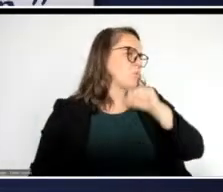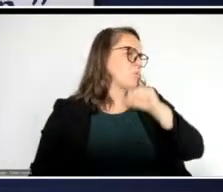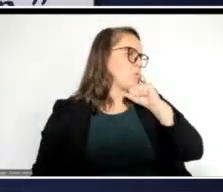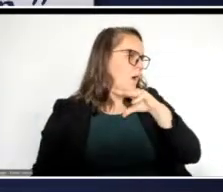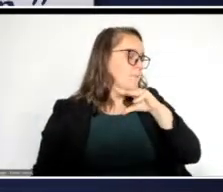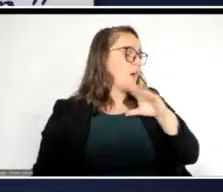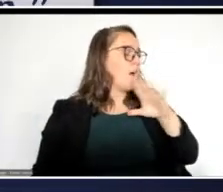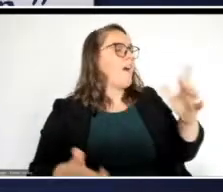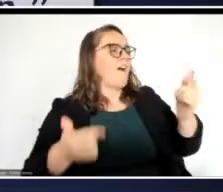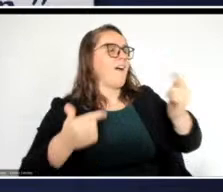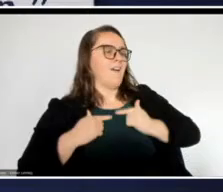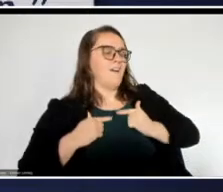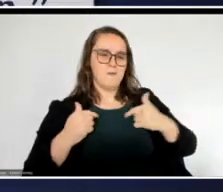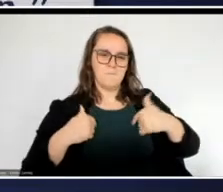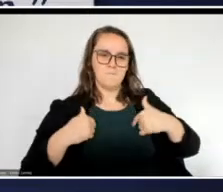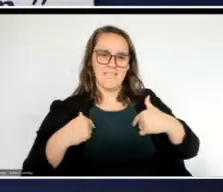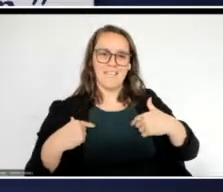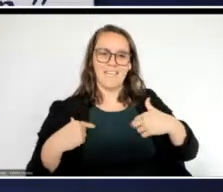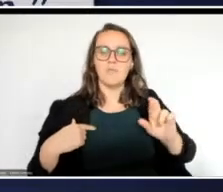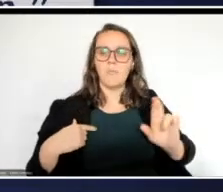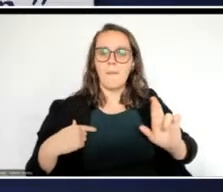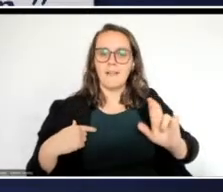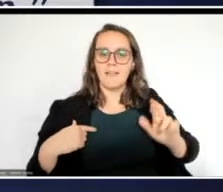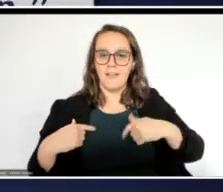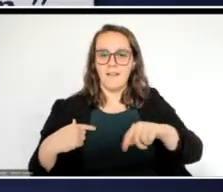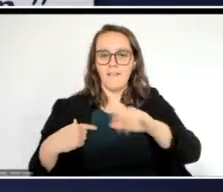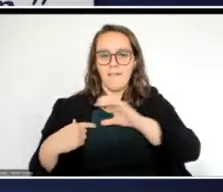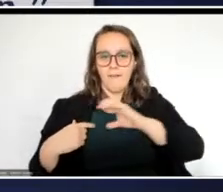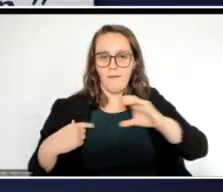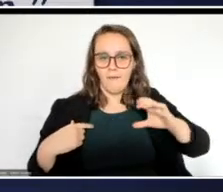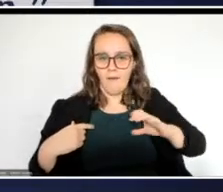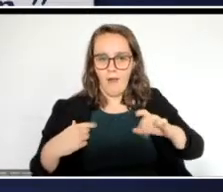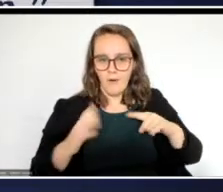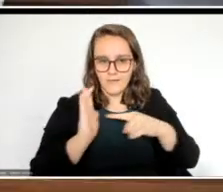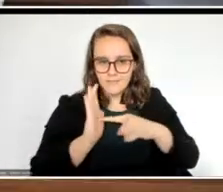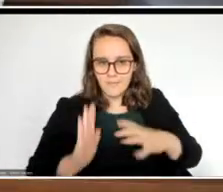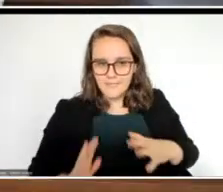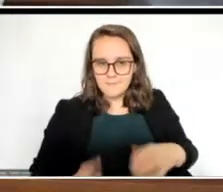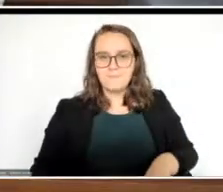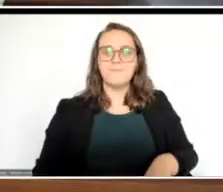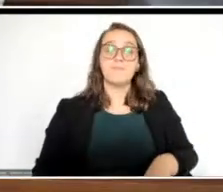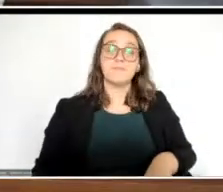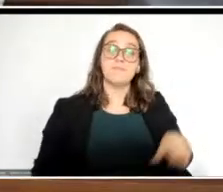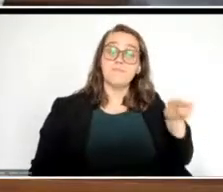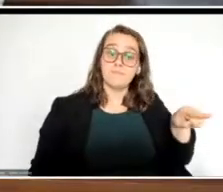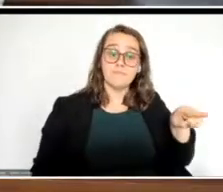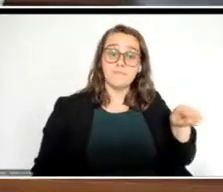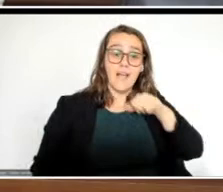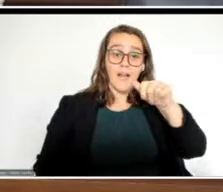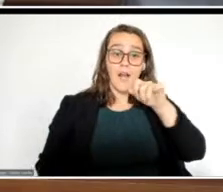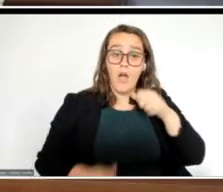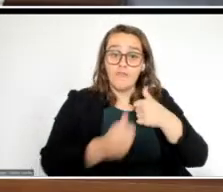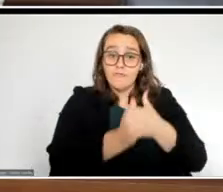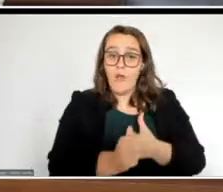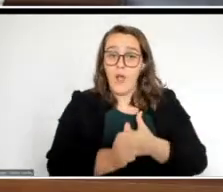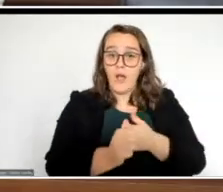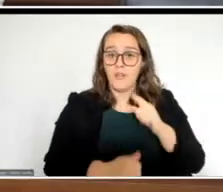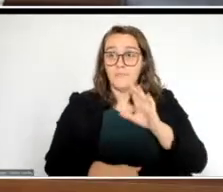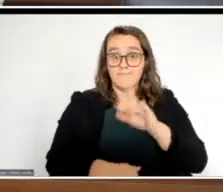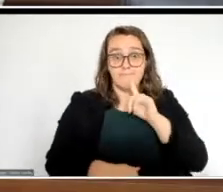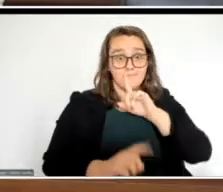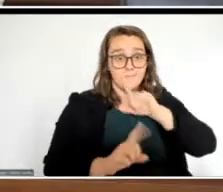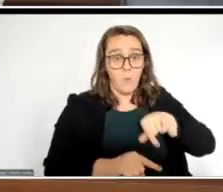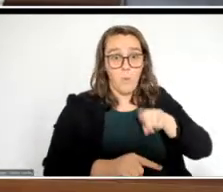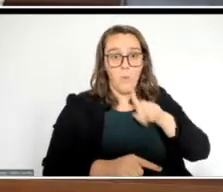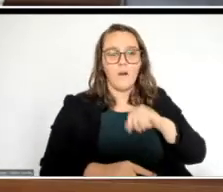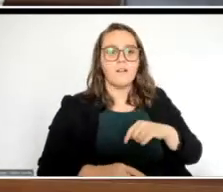Republican congressmen. When these officials would not do what he said, President Trump embarked in an effort to install Jeff